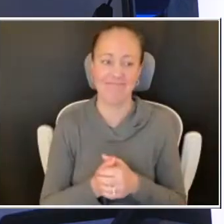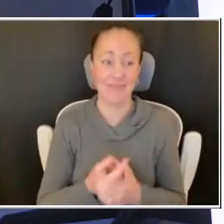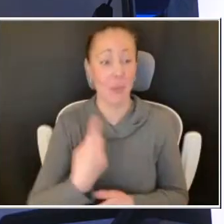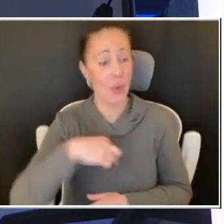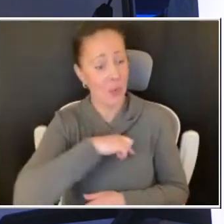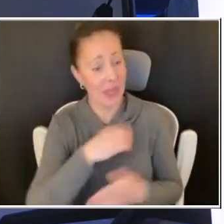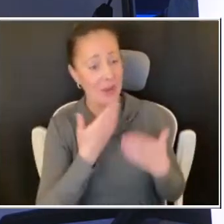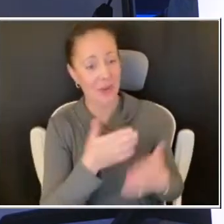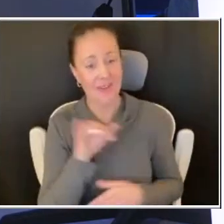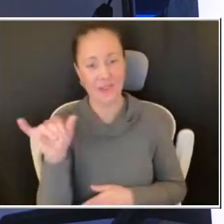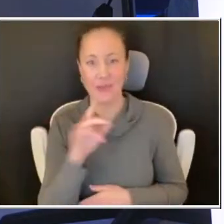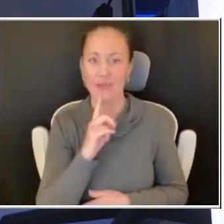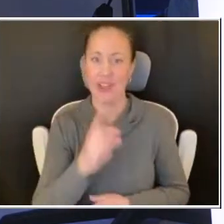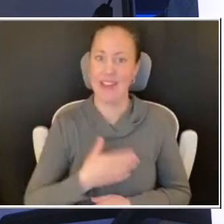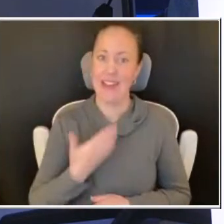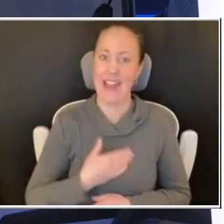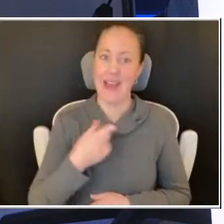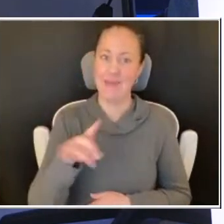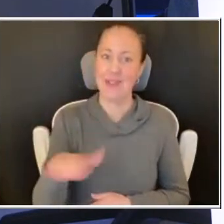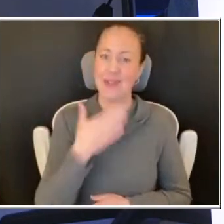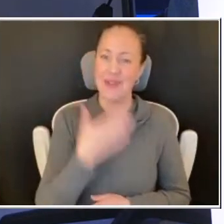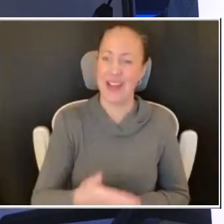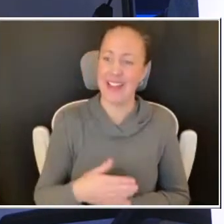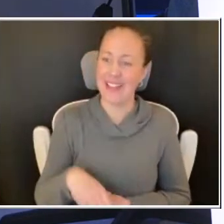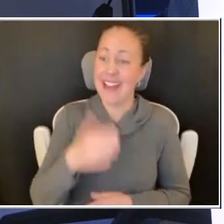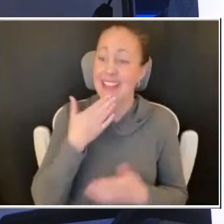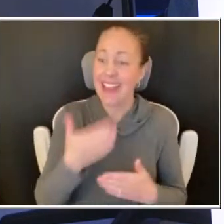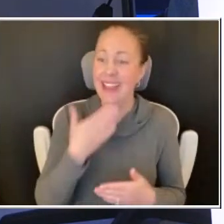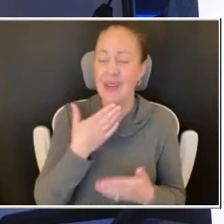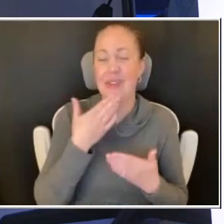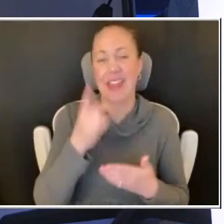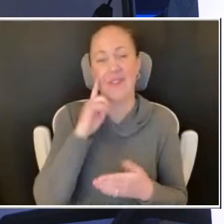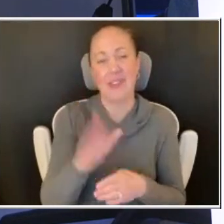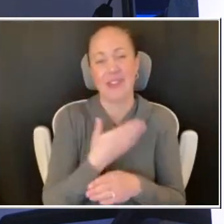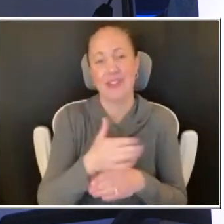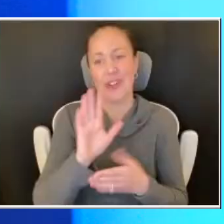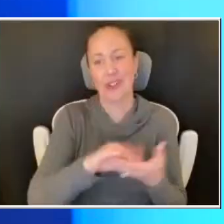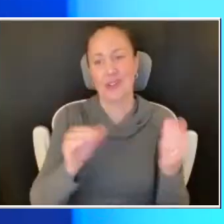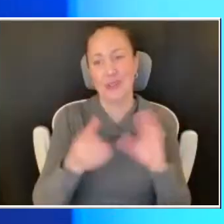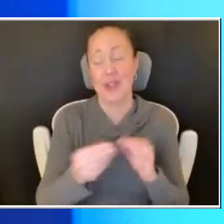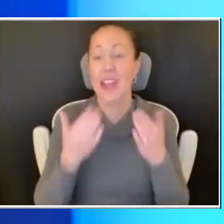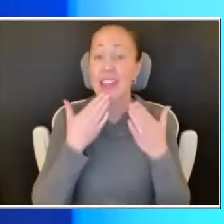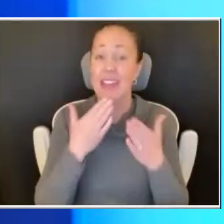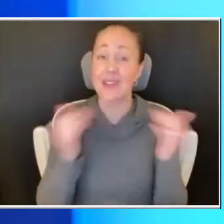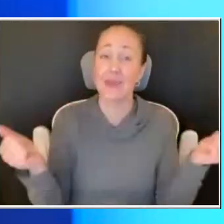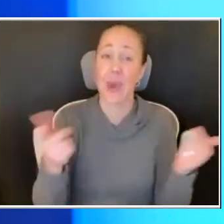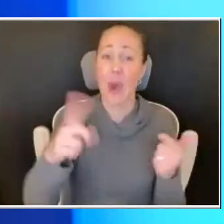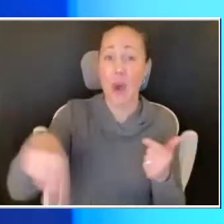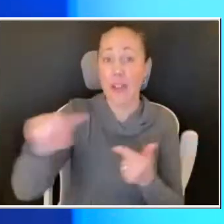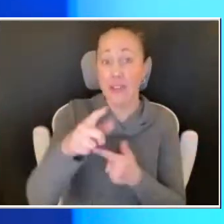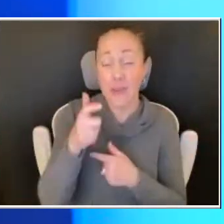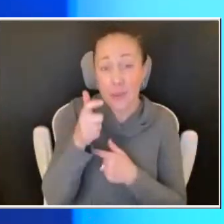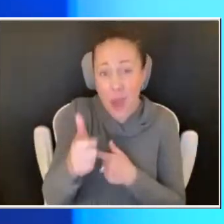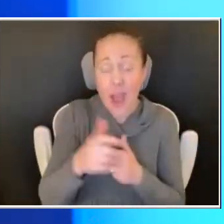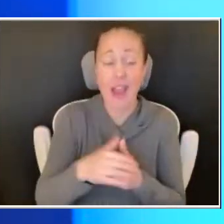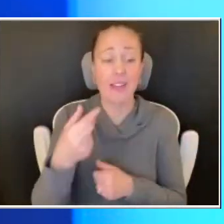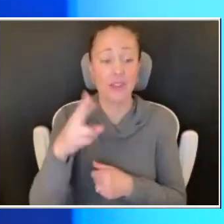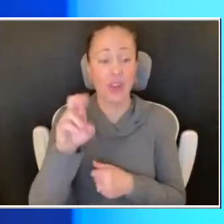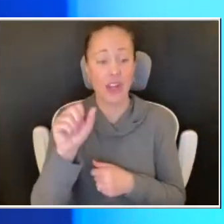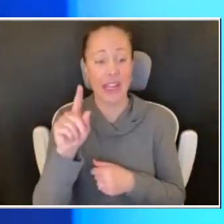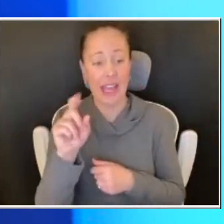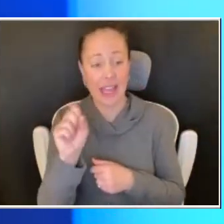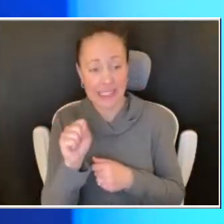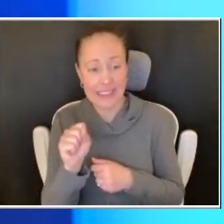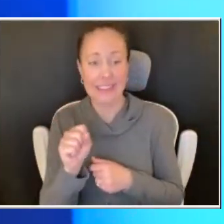so glad you're doing well. And thanks for sharing your story and being here with us. And thanks to all of our guests. Thanks to our viewers for being here with us.